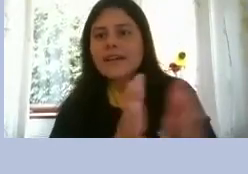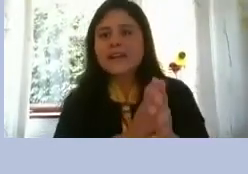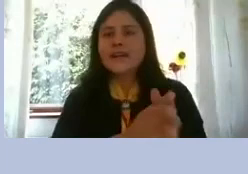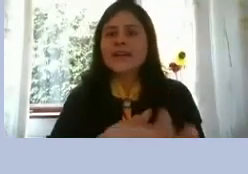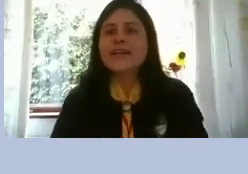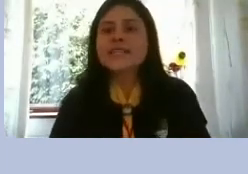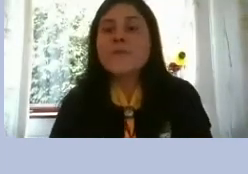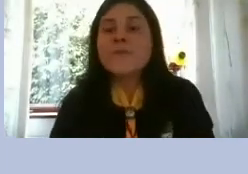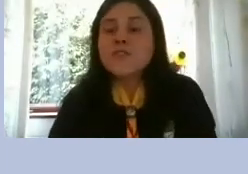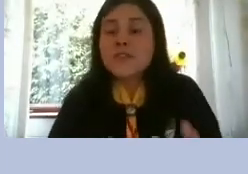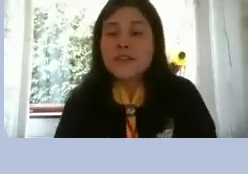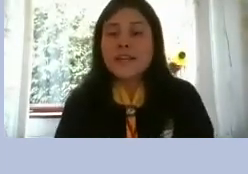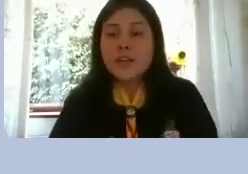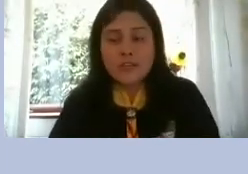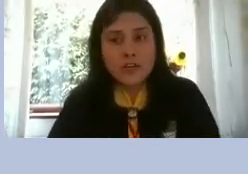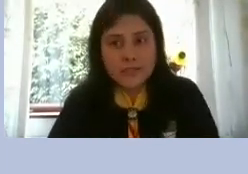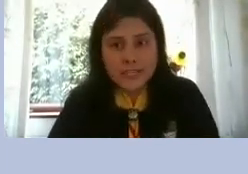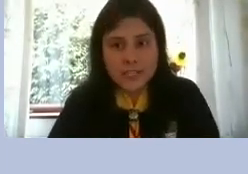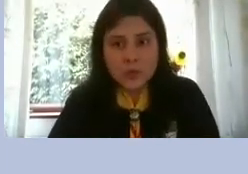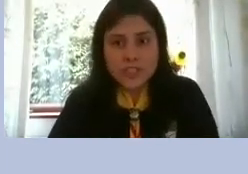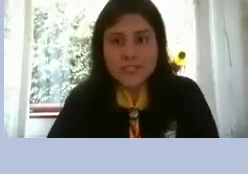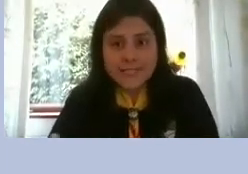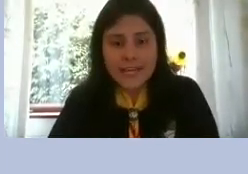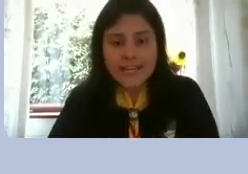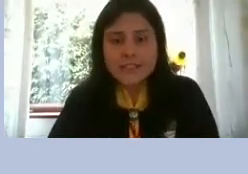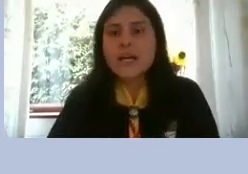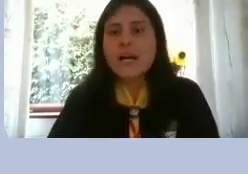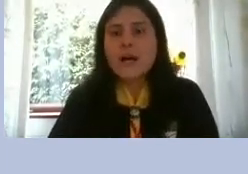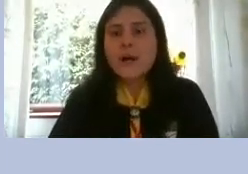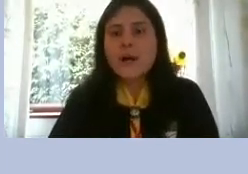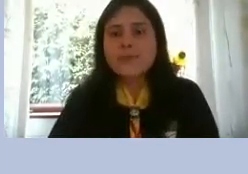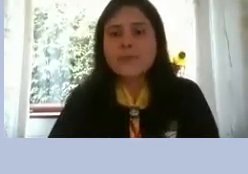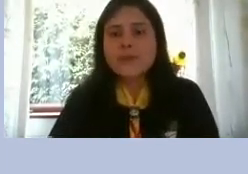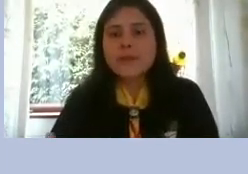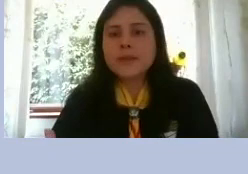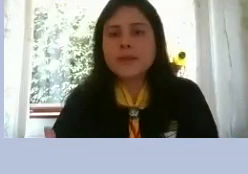All right, yes. So it's a very lovely conversation where she says,